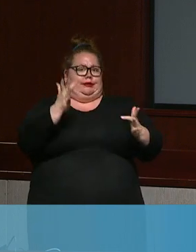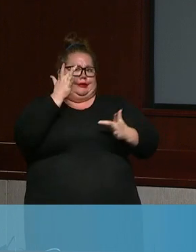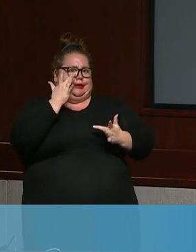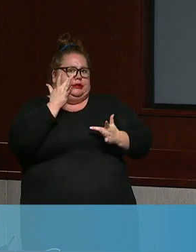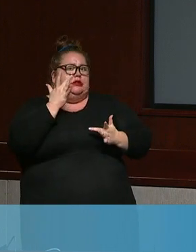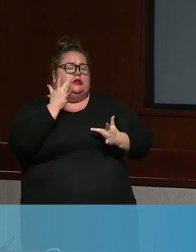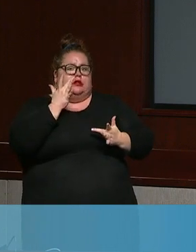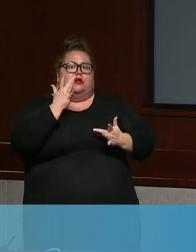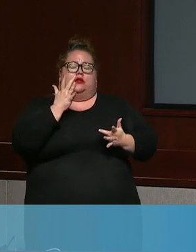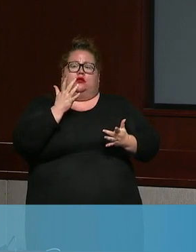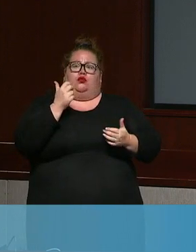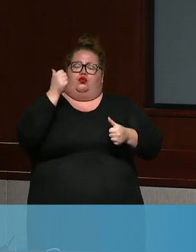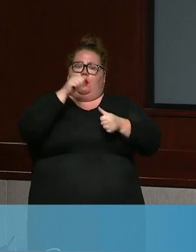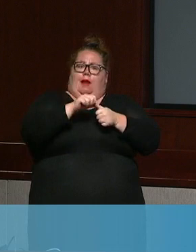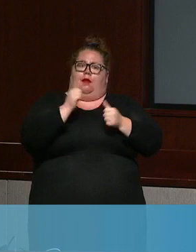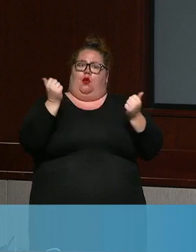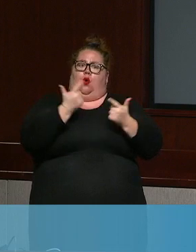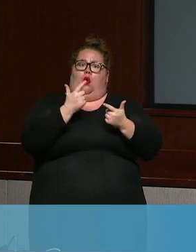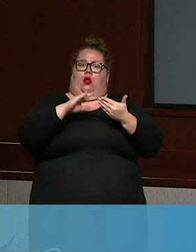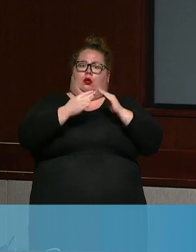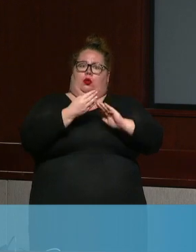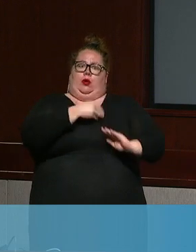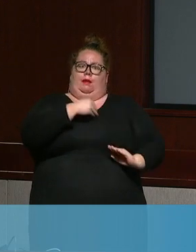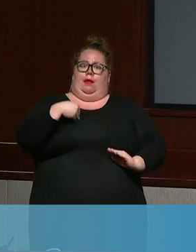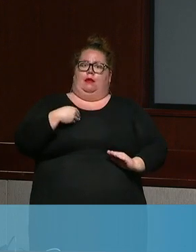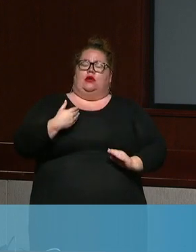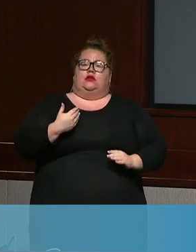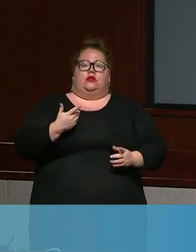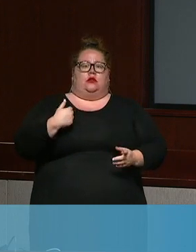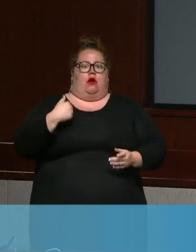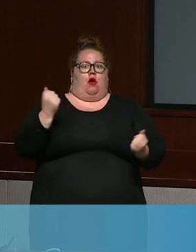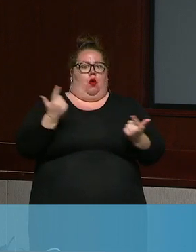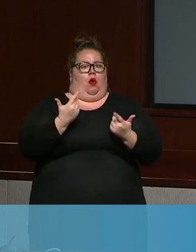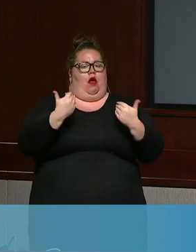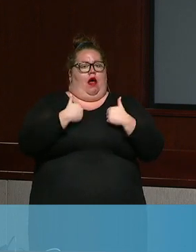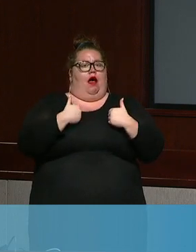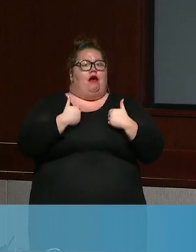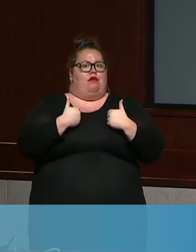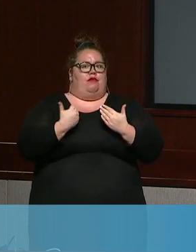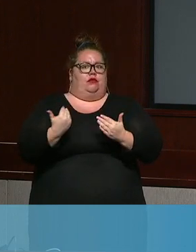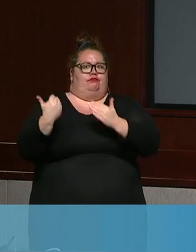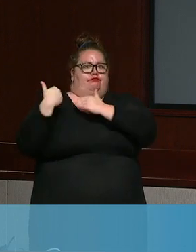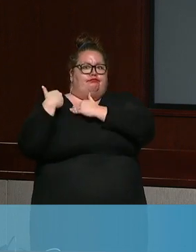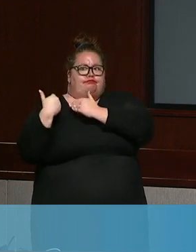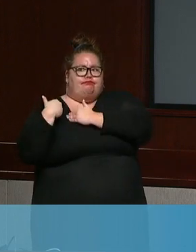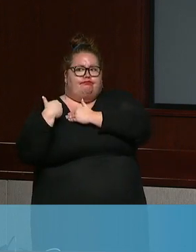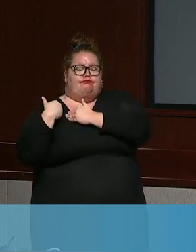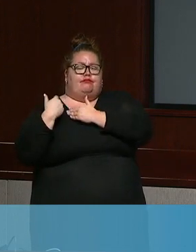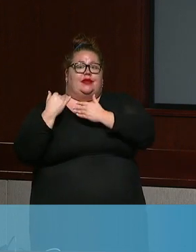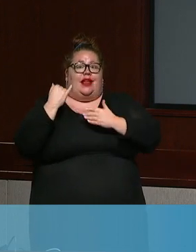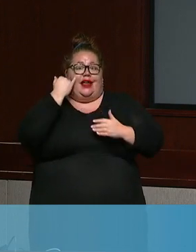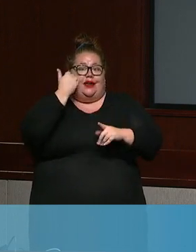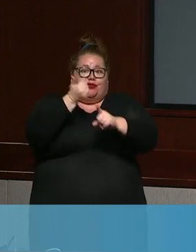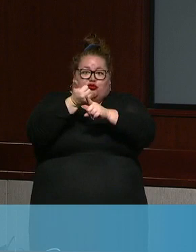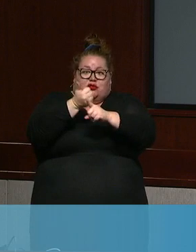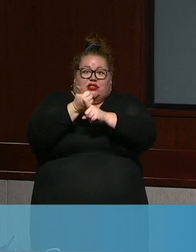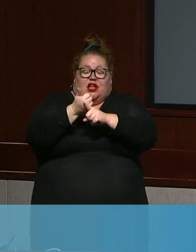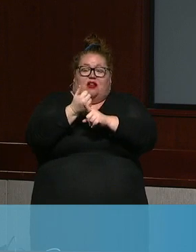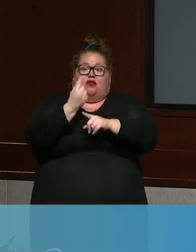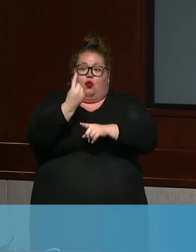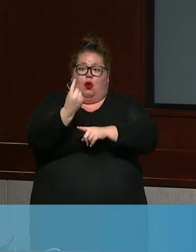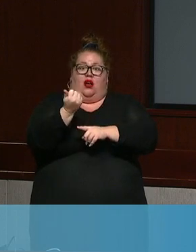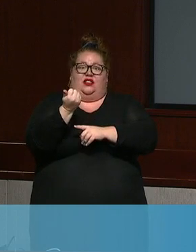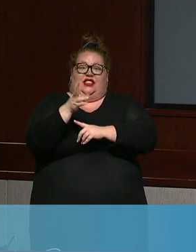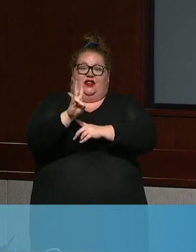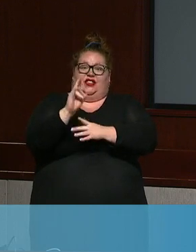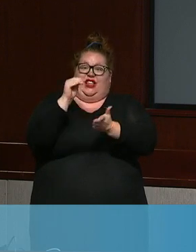an obligation, no matter where we are in there, to do something to help. If you're one of those 17,000 individuals that have recovered